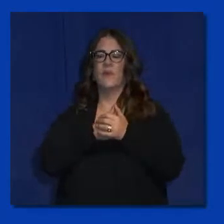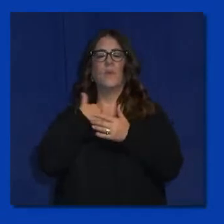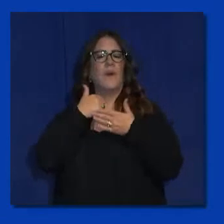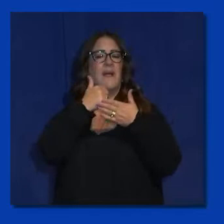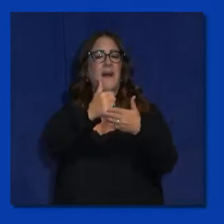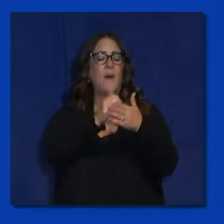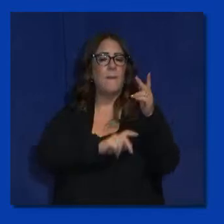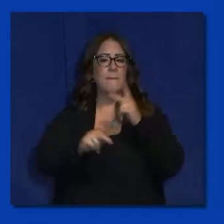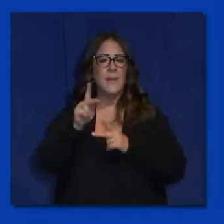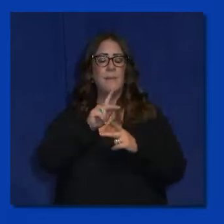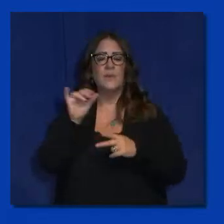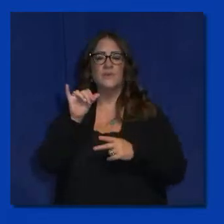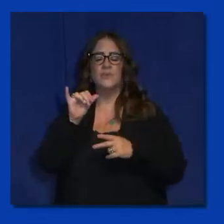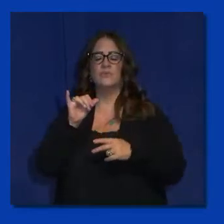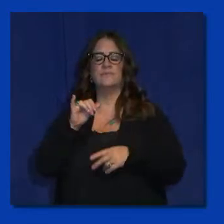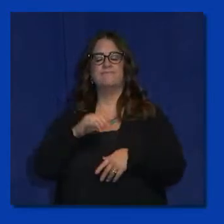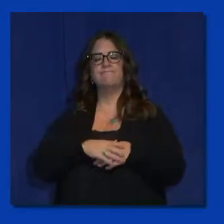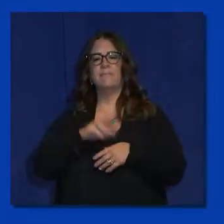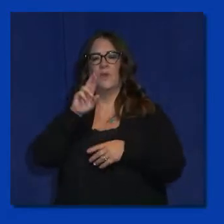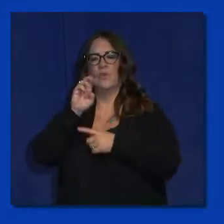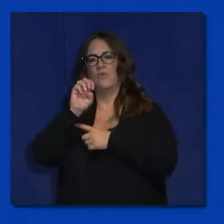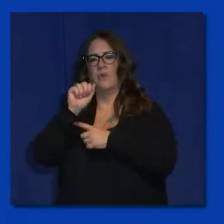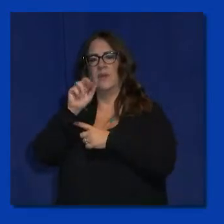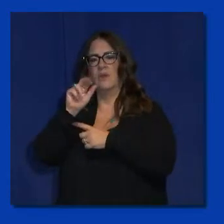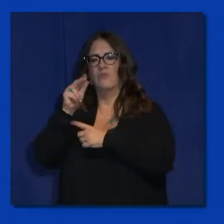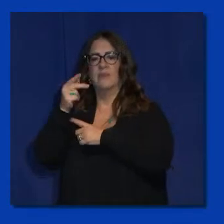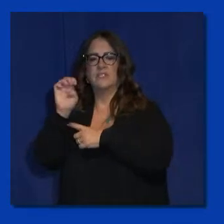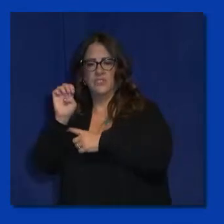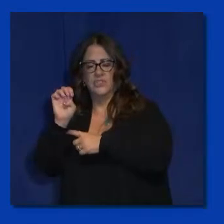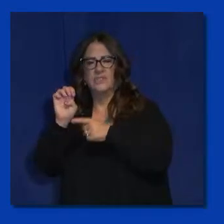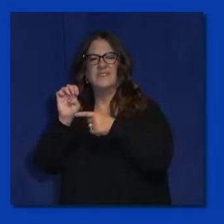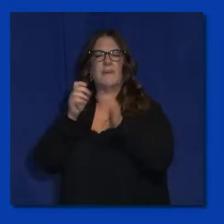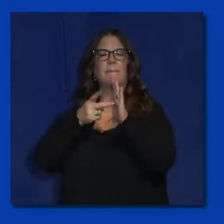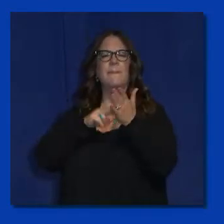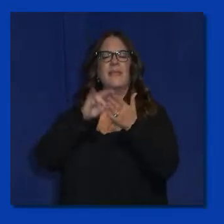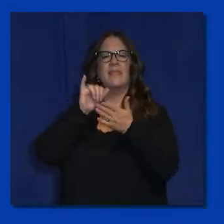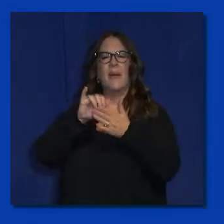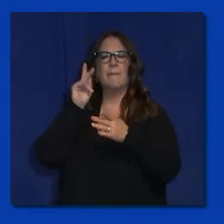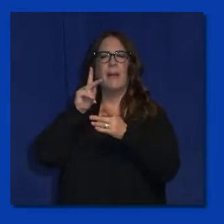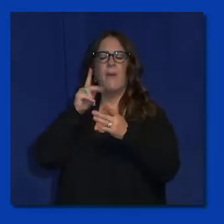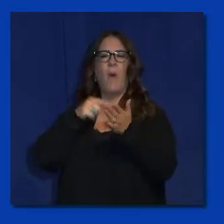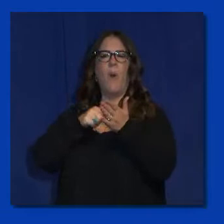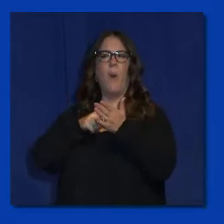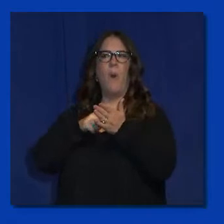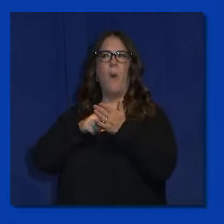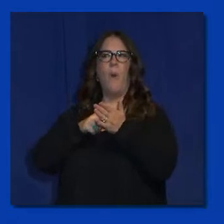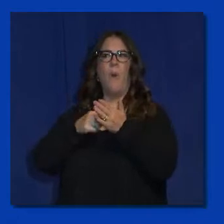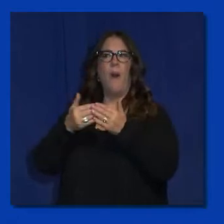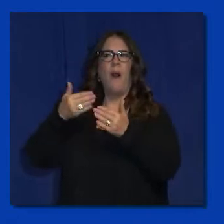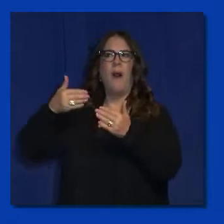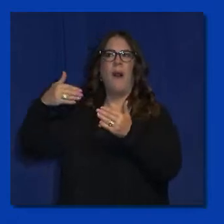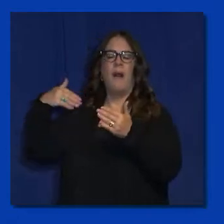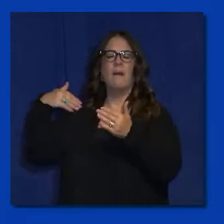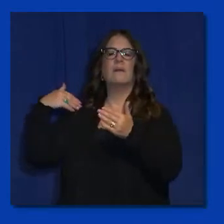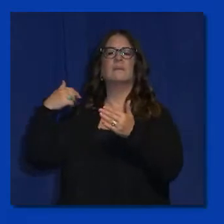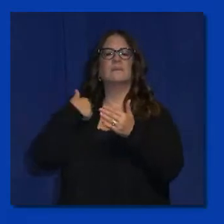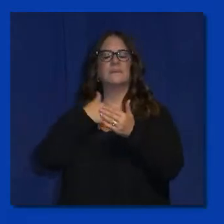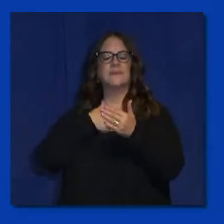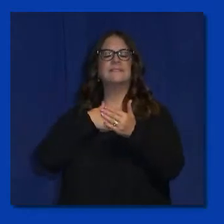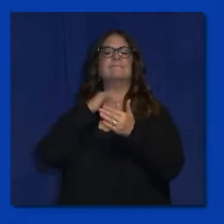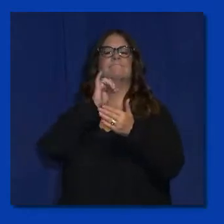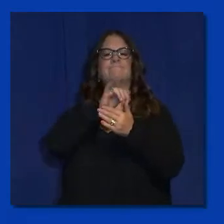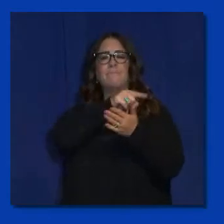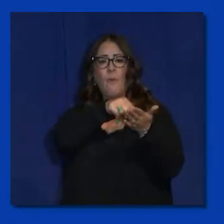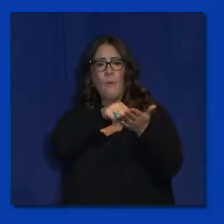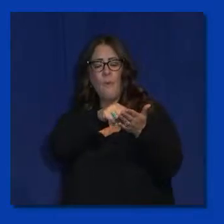a fancy word for people that have back bills and they're panicking because they can't afford them. $1.2 billion to address their utility